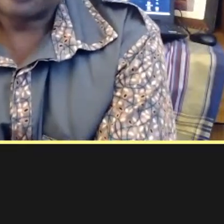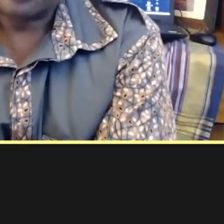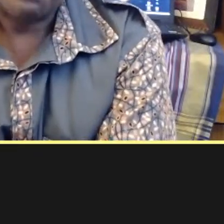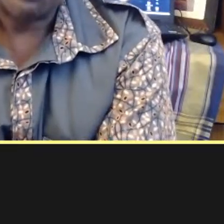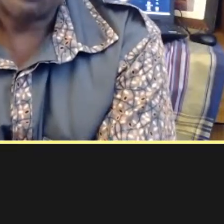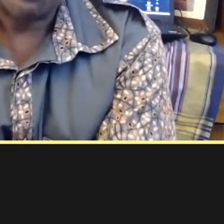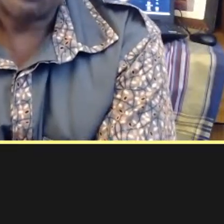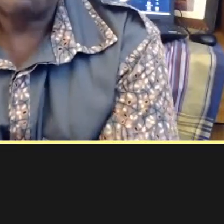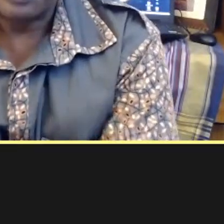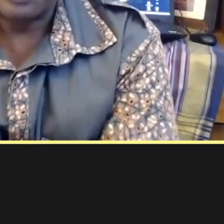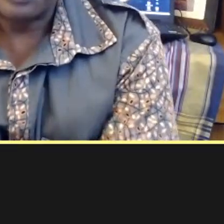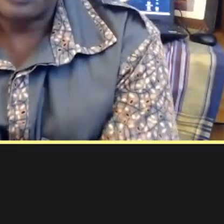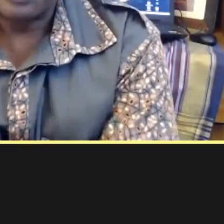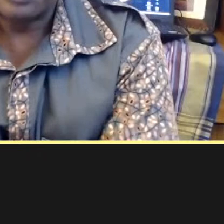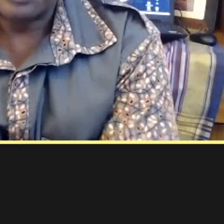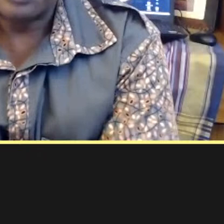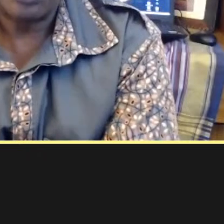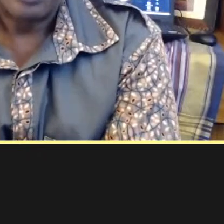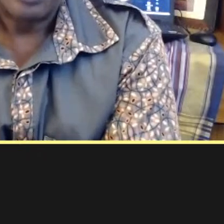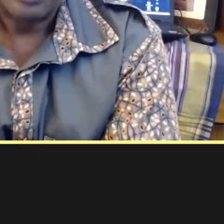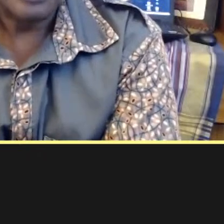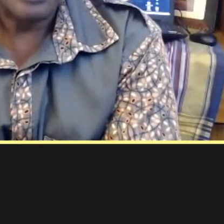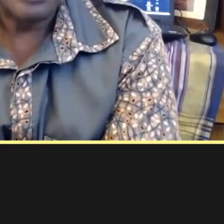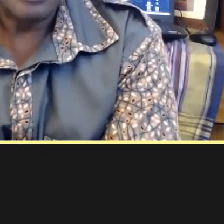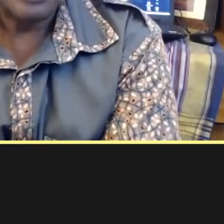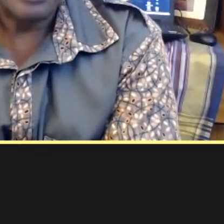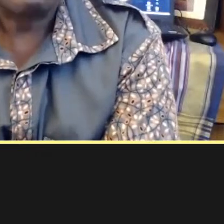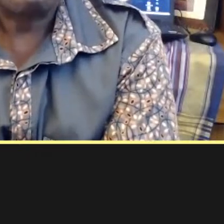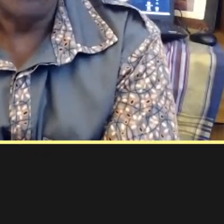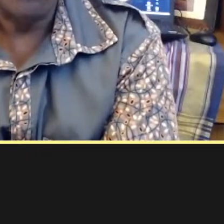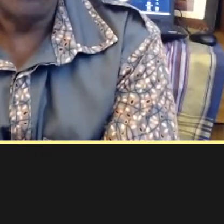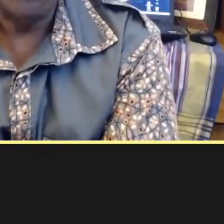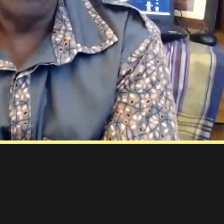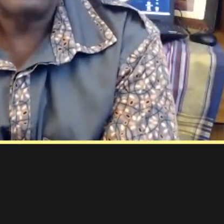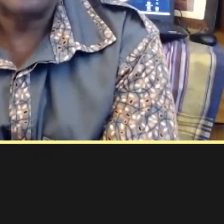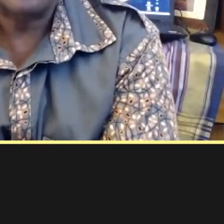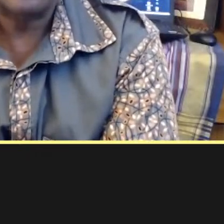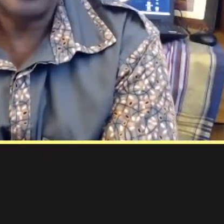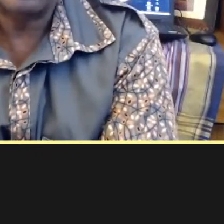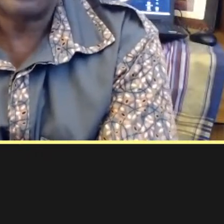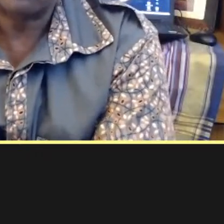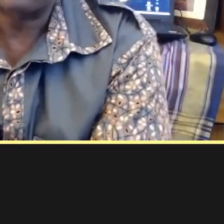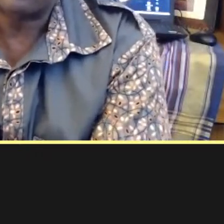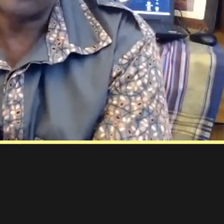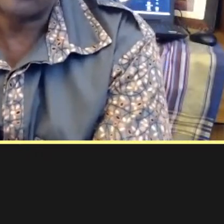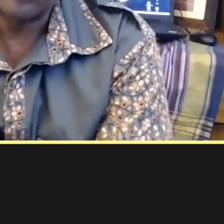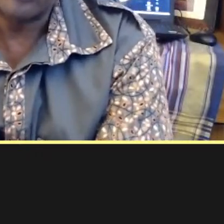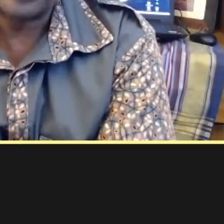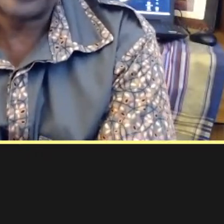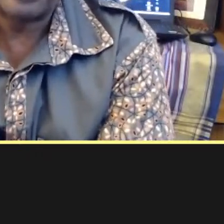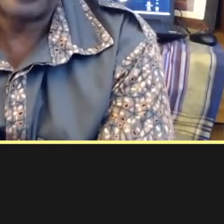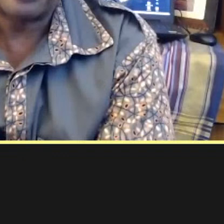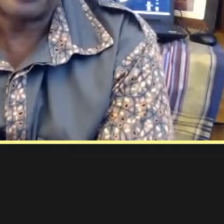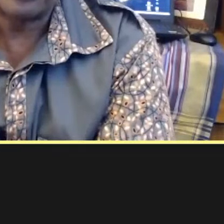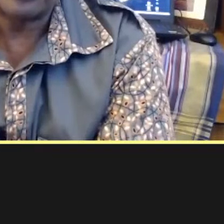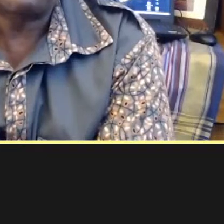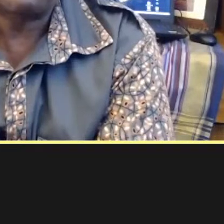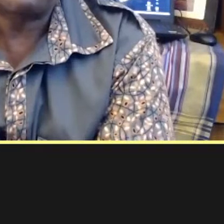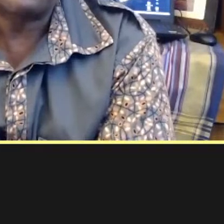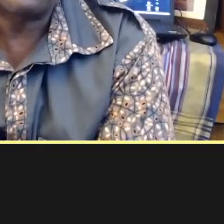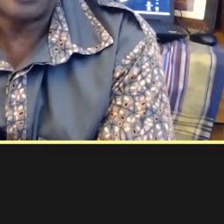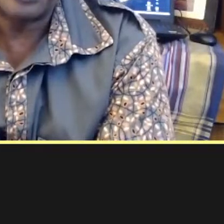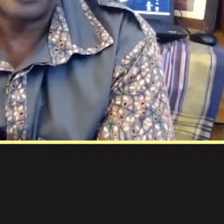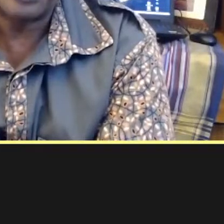different program that Evelyn has just mentioned. Web Rangers is a youth online safety initiative that was launched in Kenya in